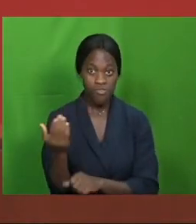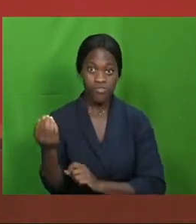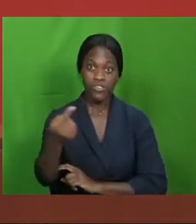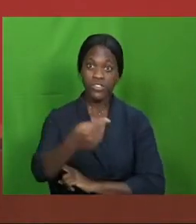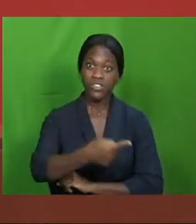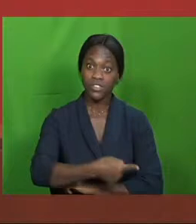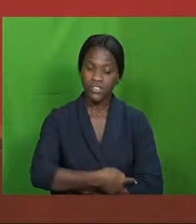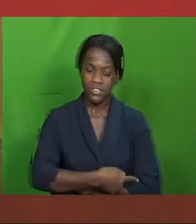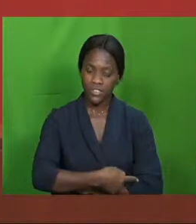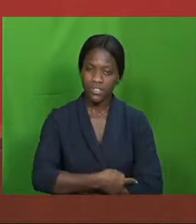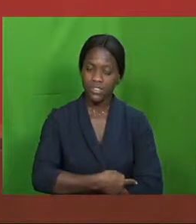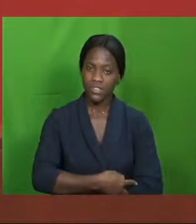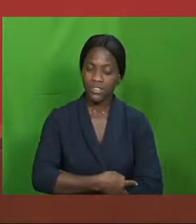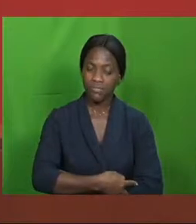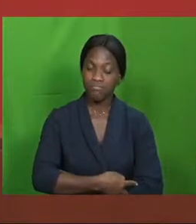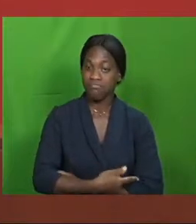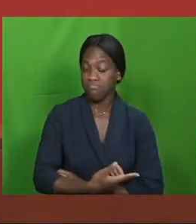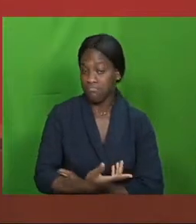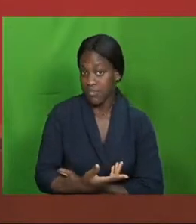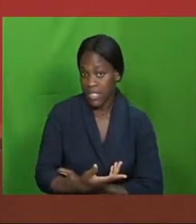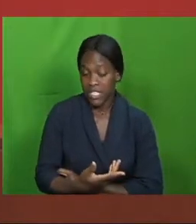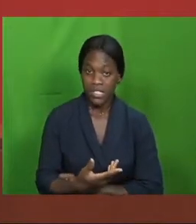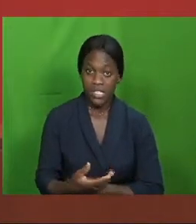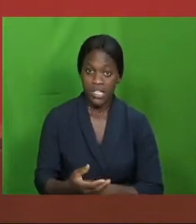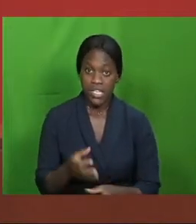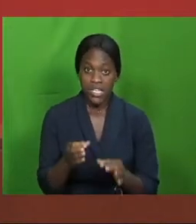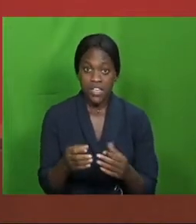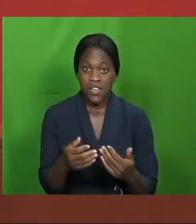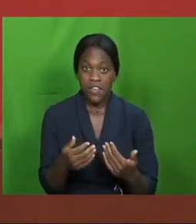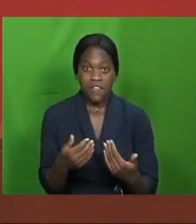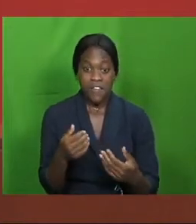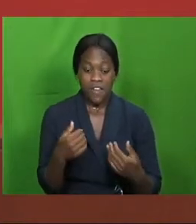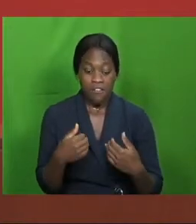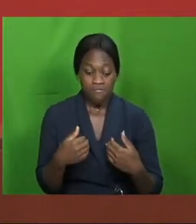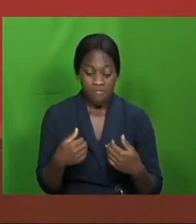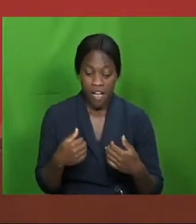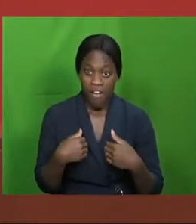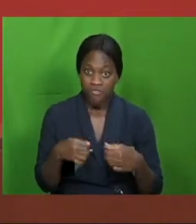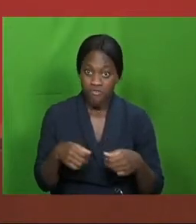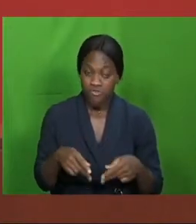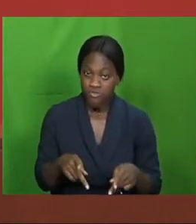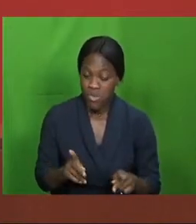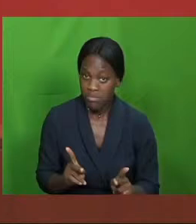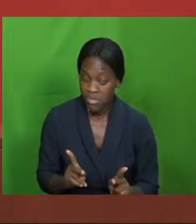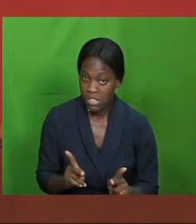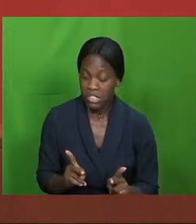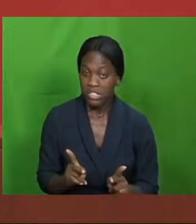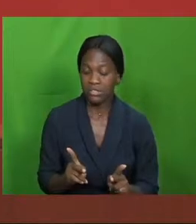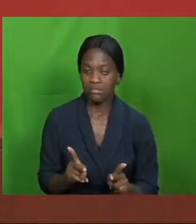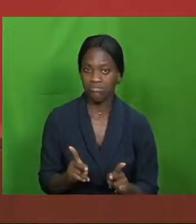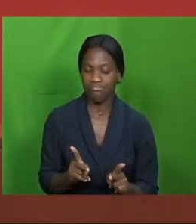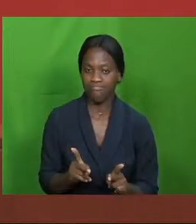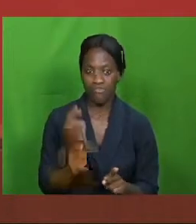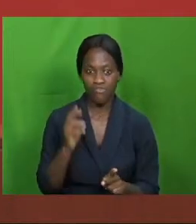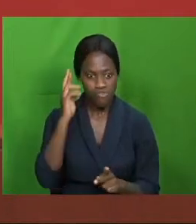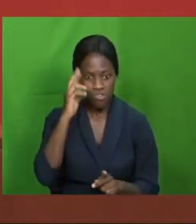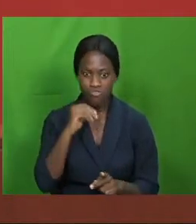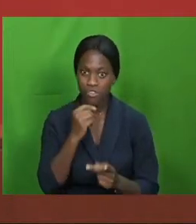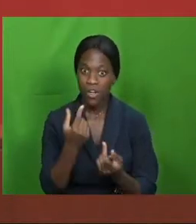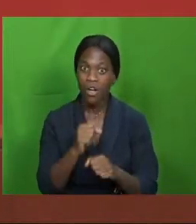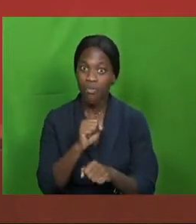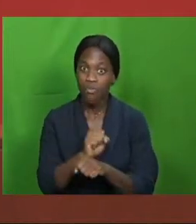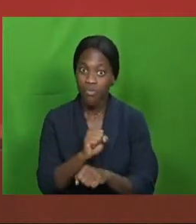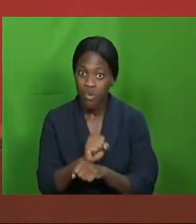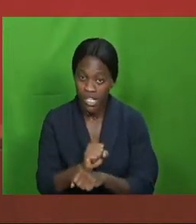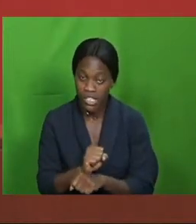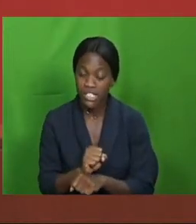days, and if so, whether the absence from the 15 days was based on a permission in writing